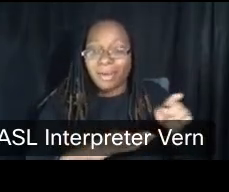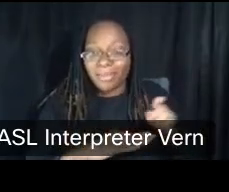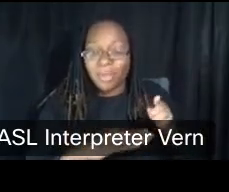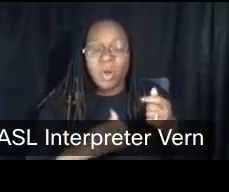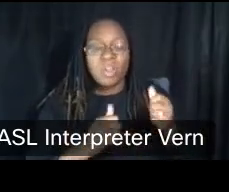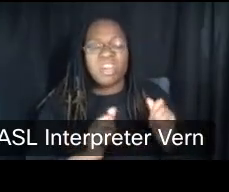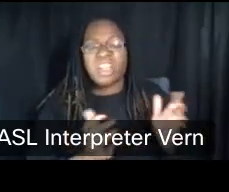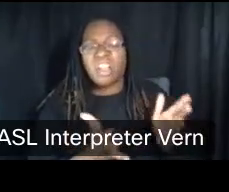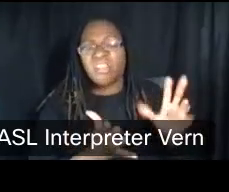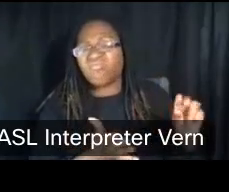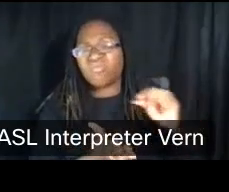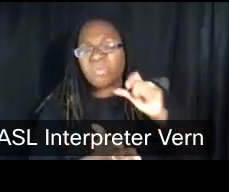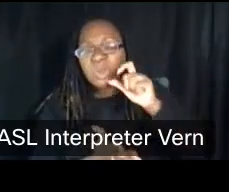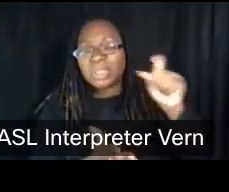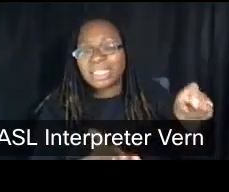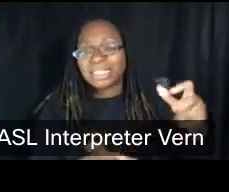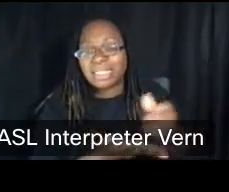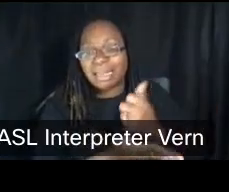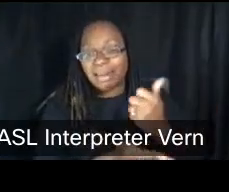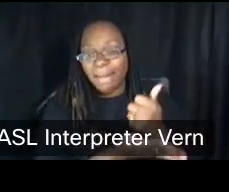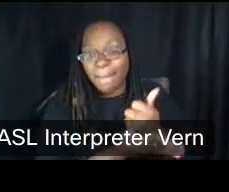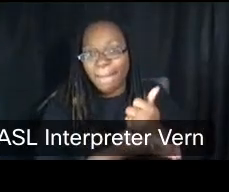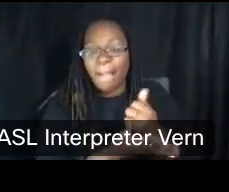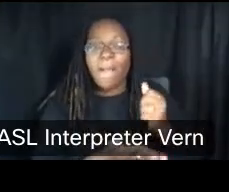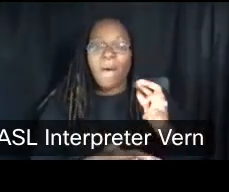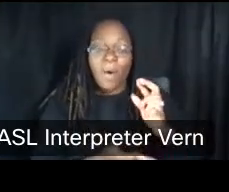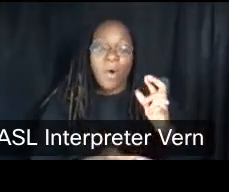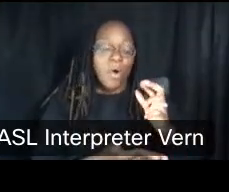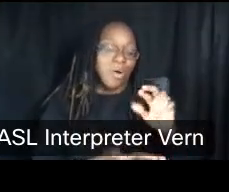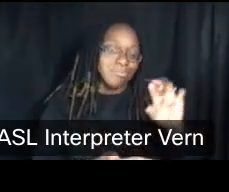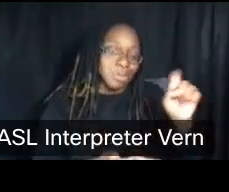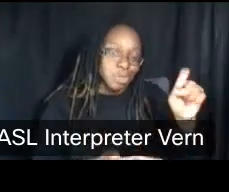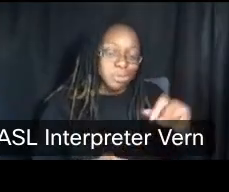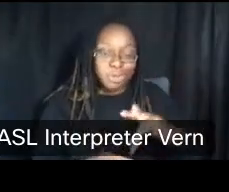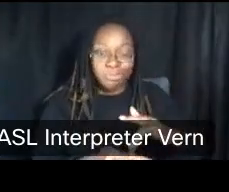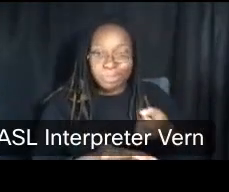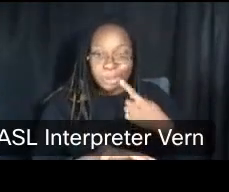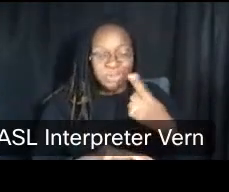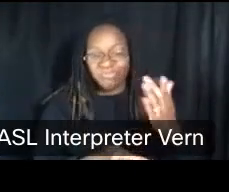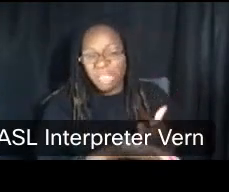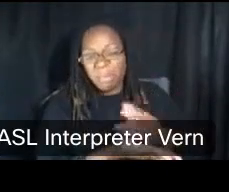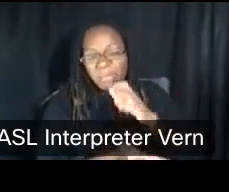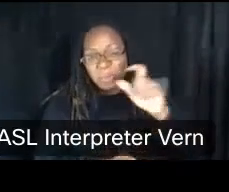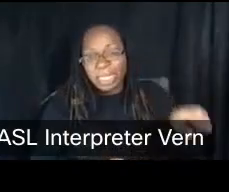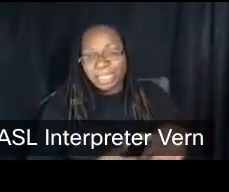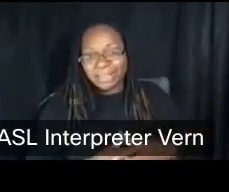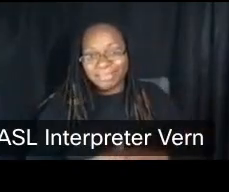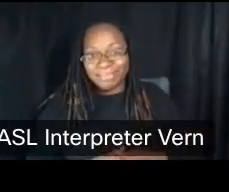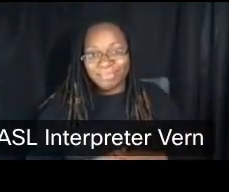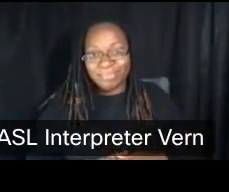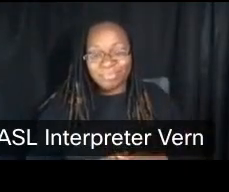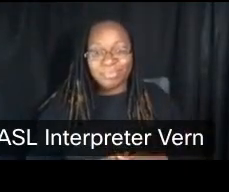them from getting help or taking their prescribed medications. Mental health